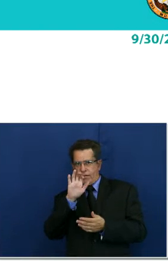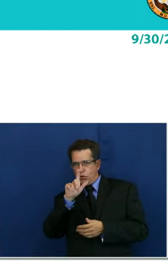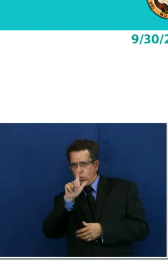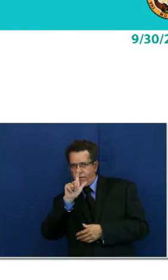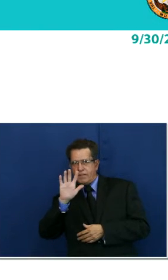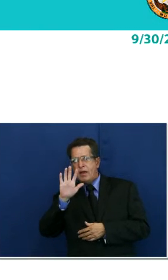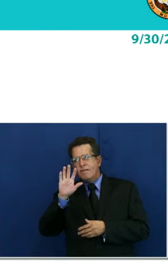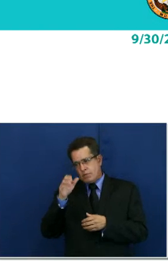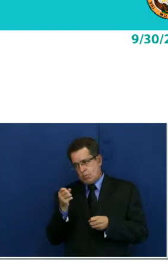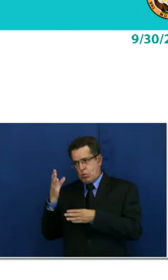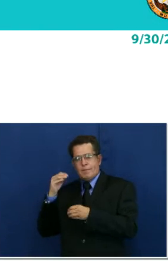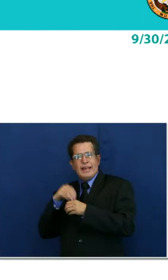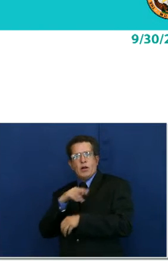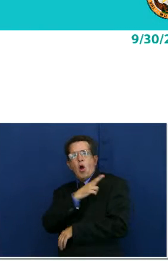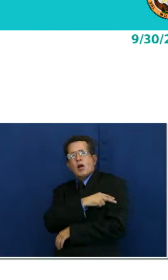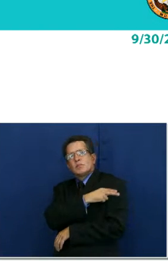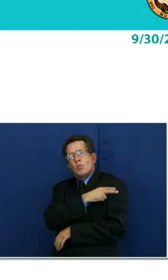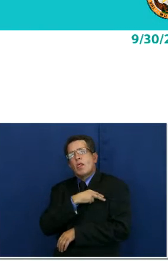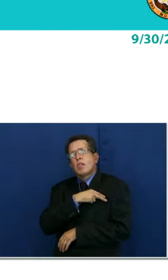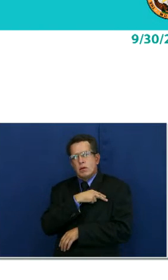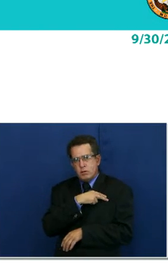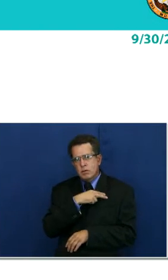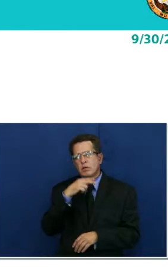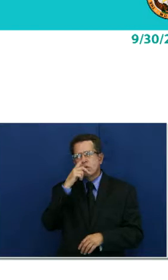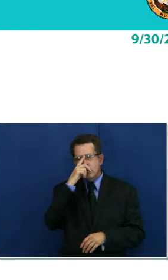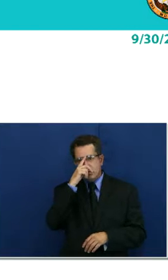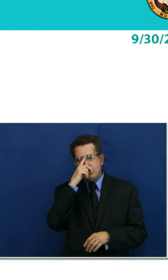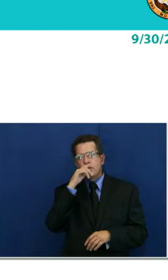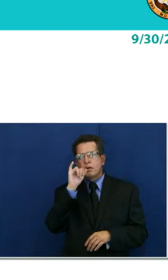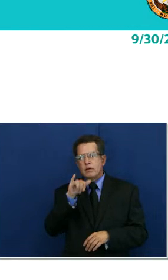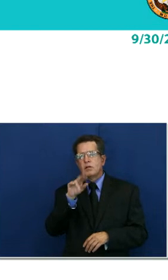3,525 total hospitalizations, which is